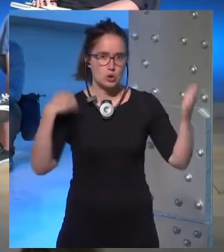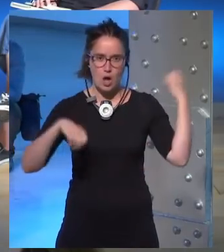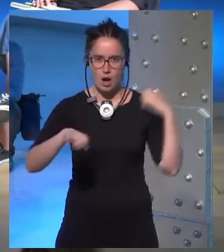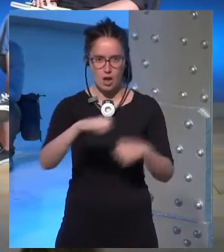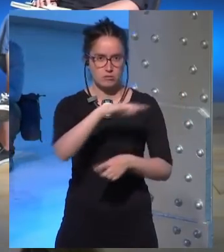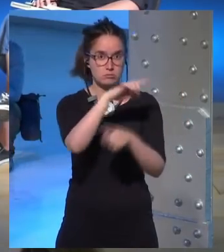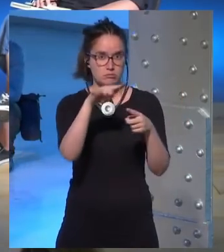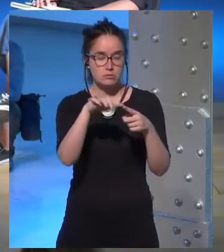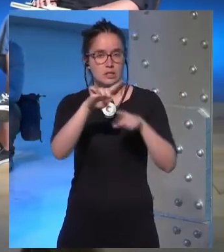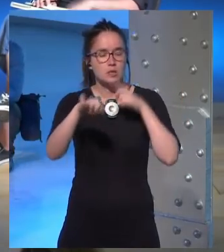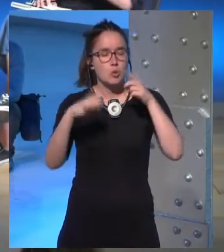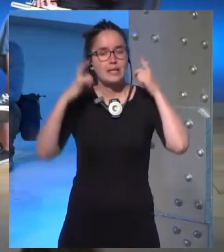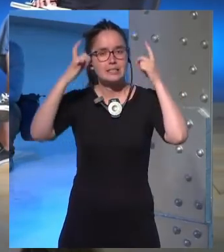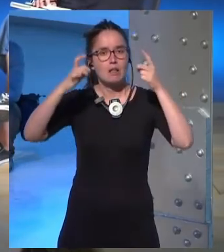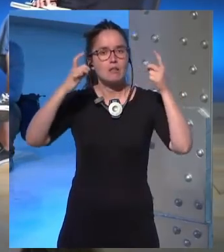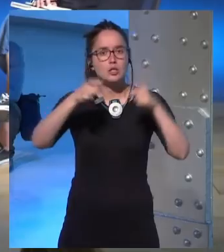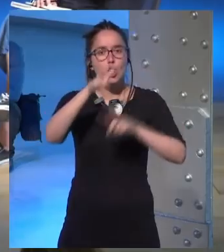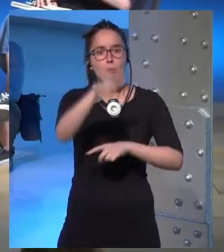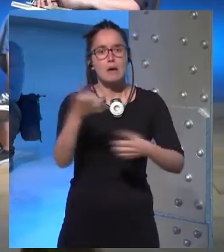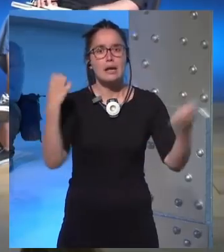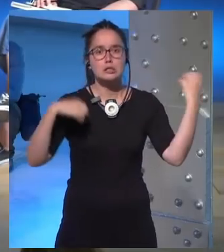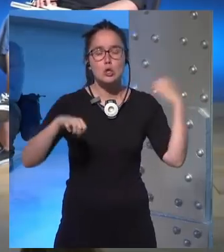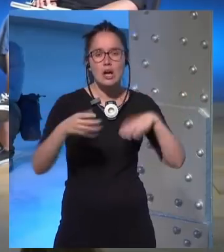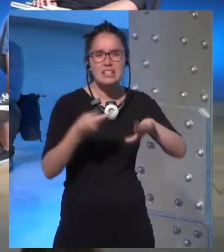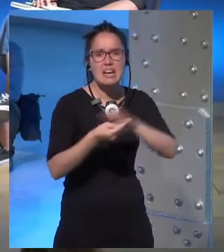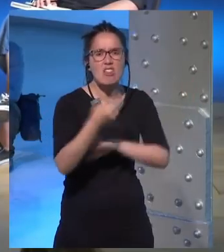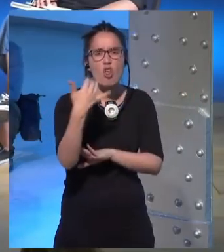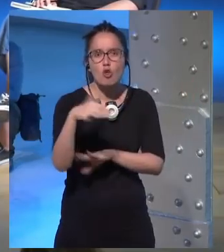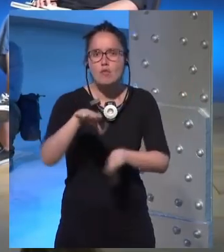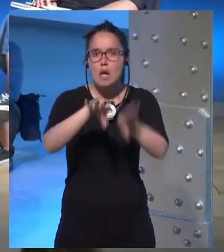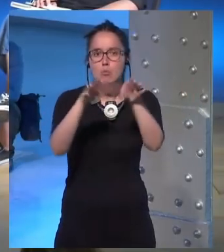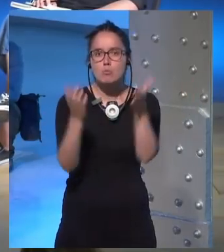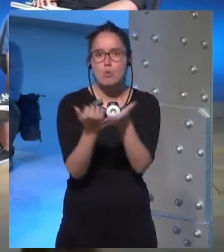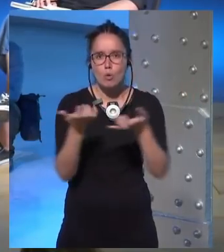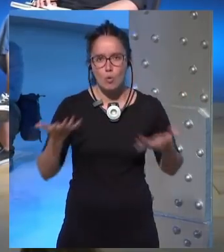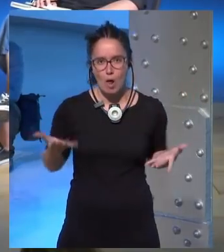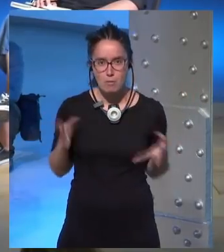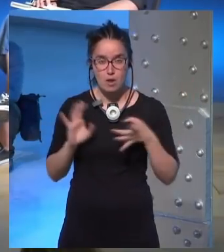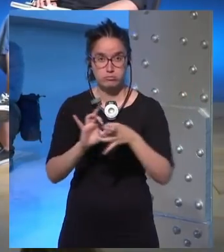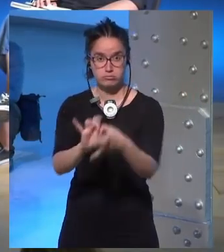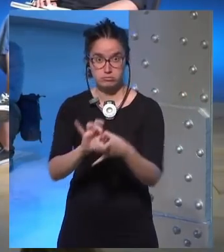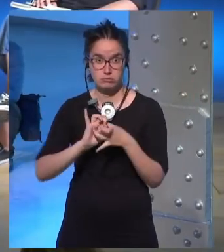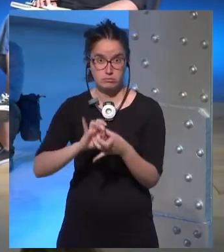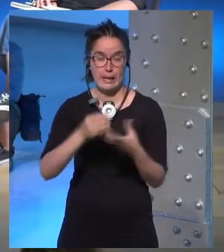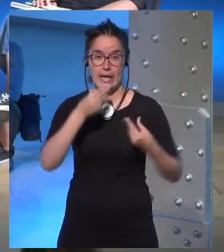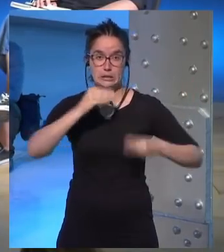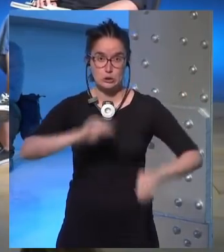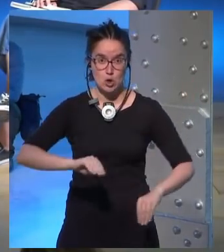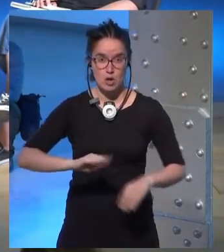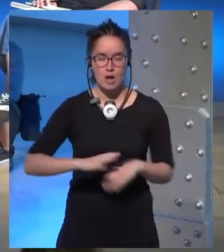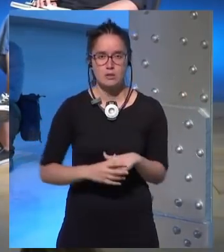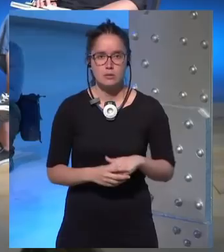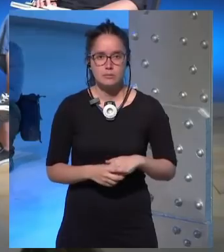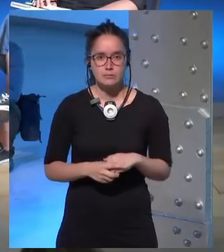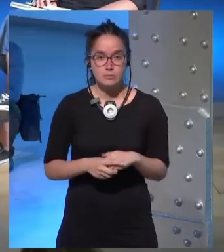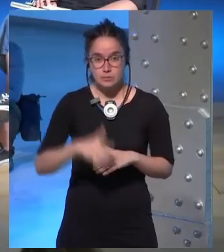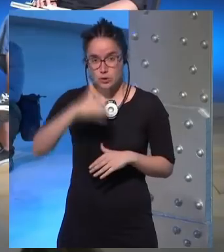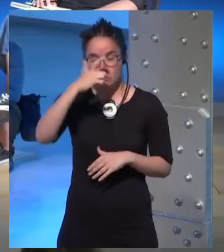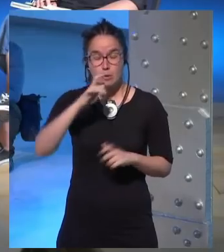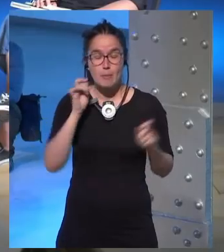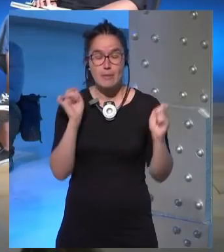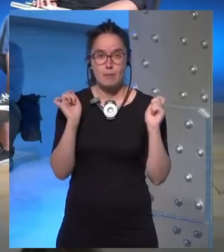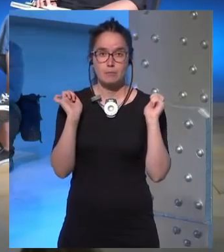character. My God's War novels, I wrote the first sentence first, which was, Nyx sold her womb somewhere between Panjai and Philae